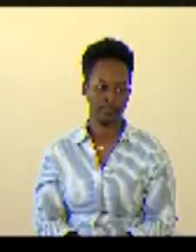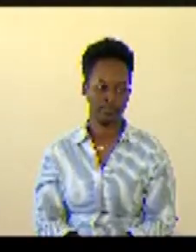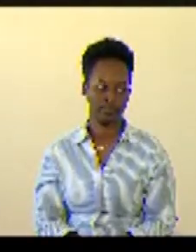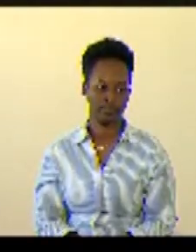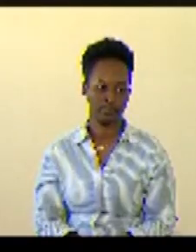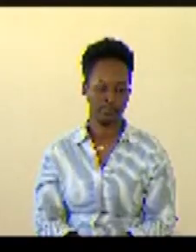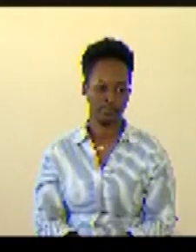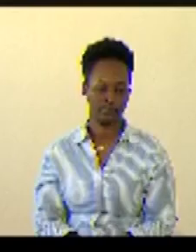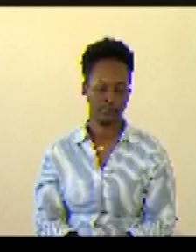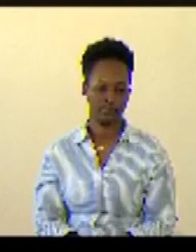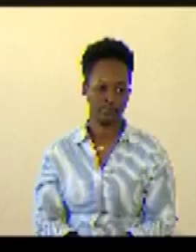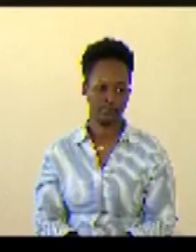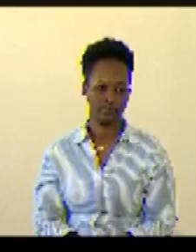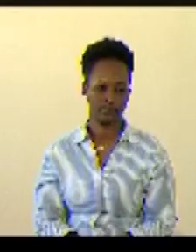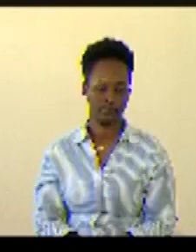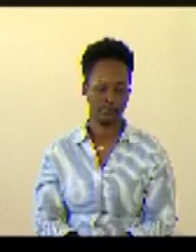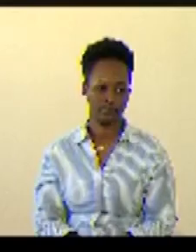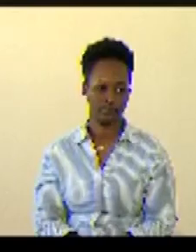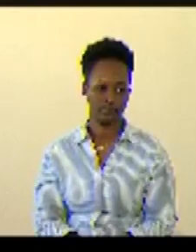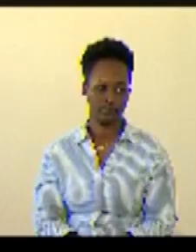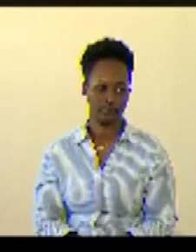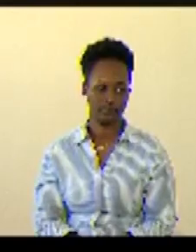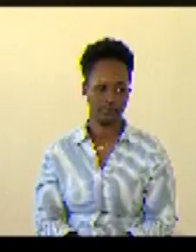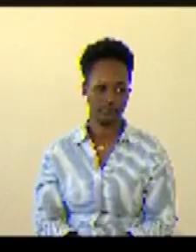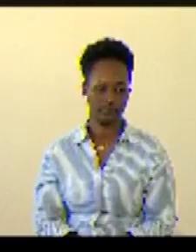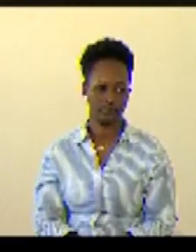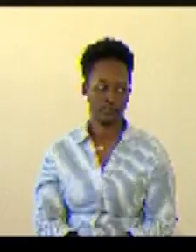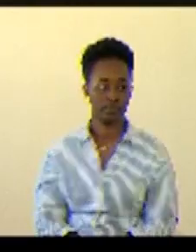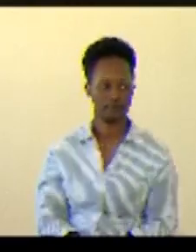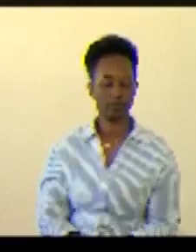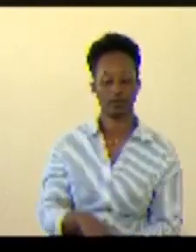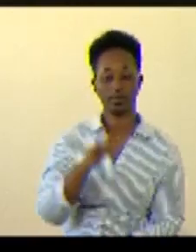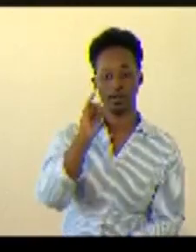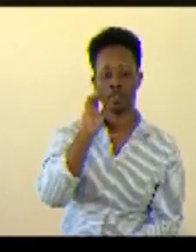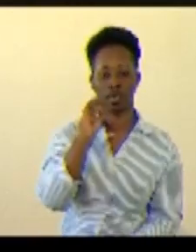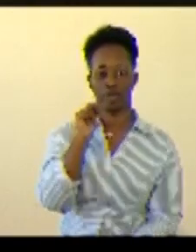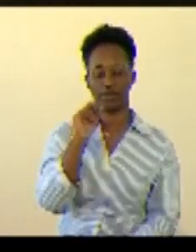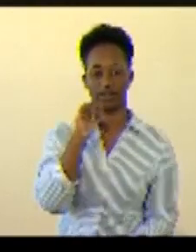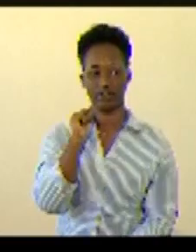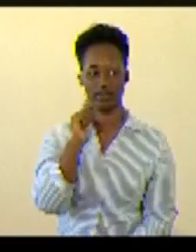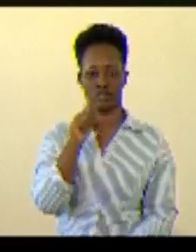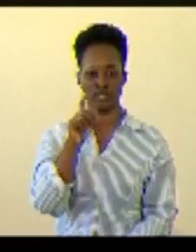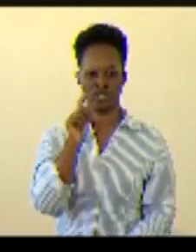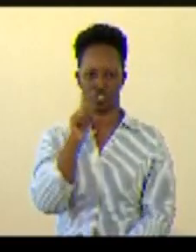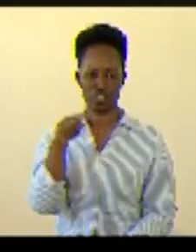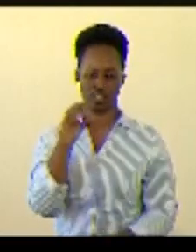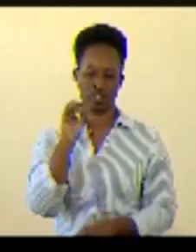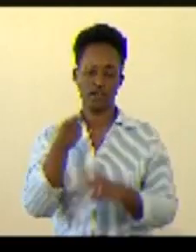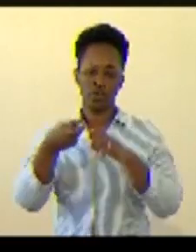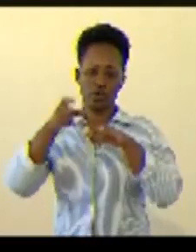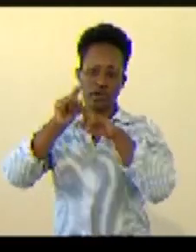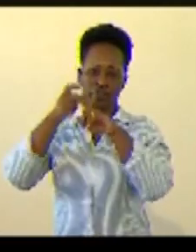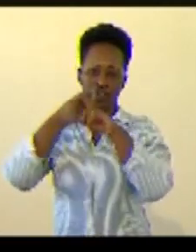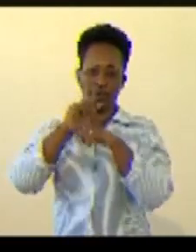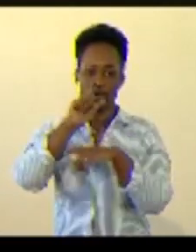For a periodic trend, which statement is correct? Ionization energy increases from lithium to cesium.